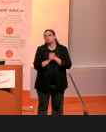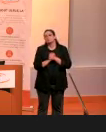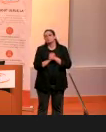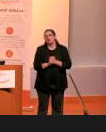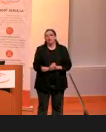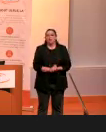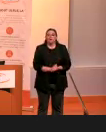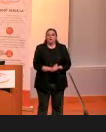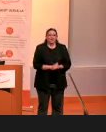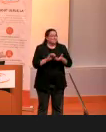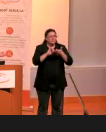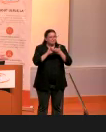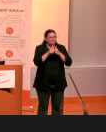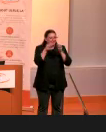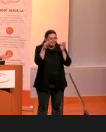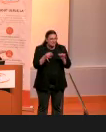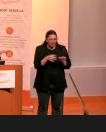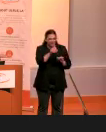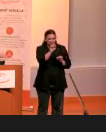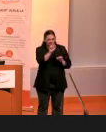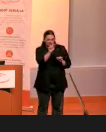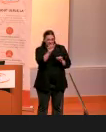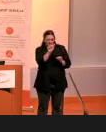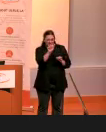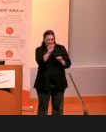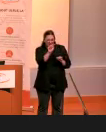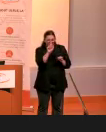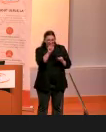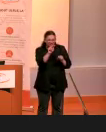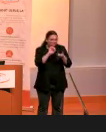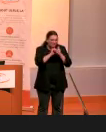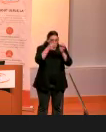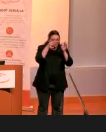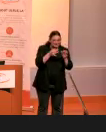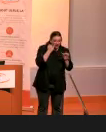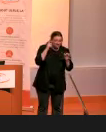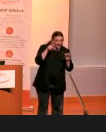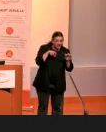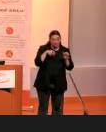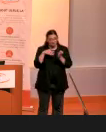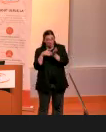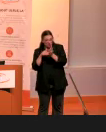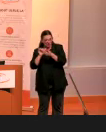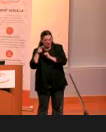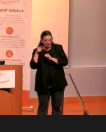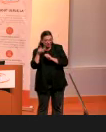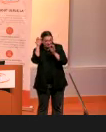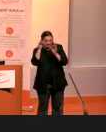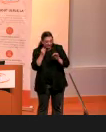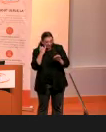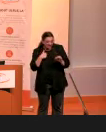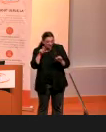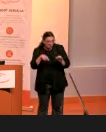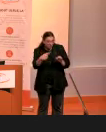So how do you decide if you should be on a statin, or how does your doctor help you decide if and when you should be on a statin?